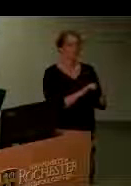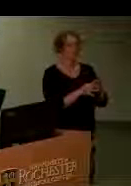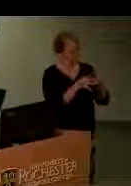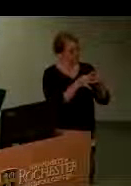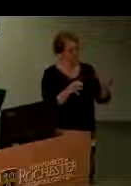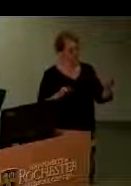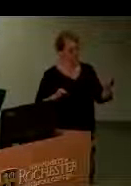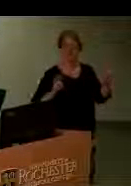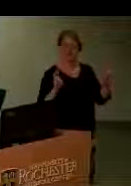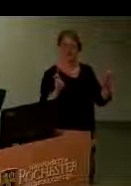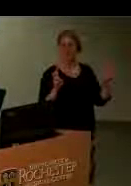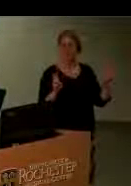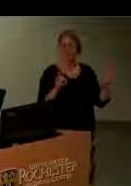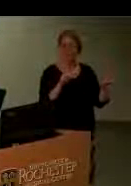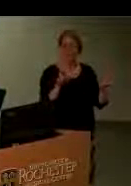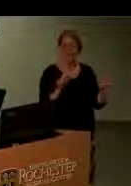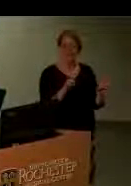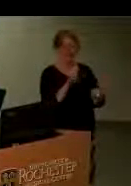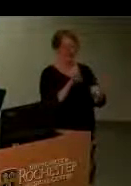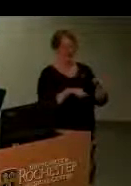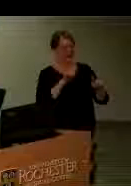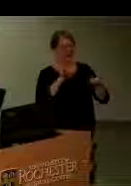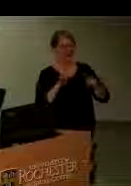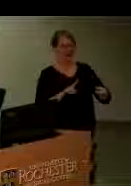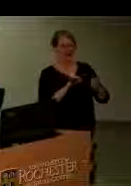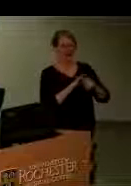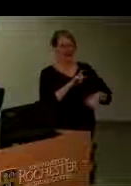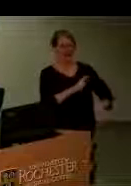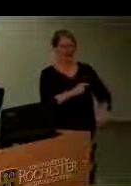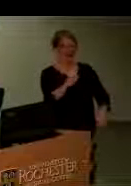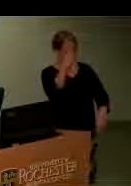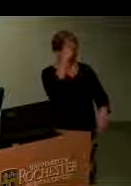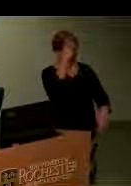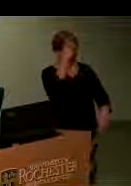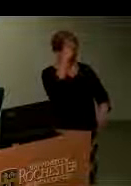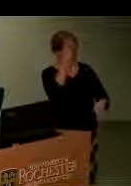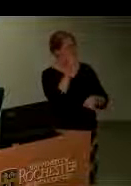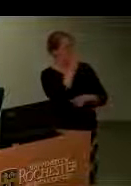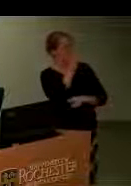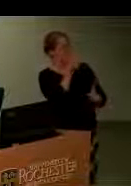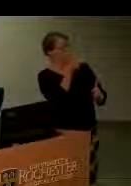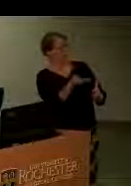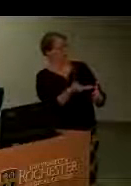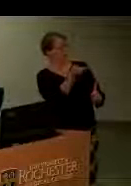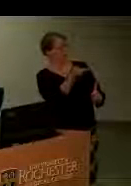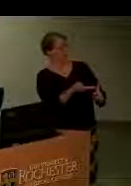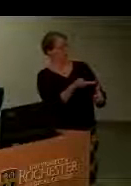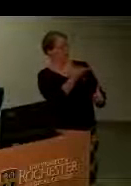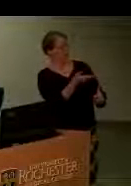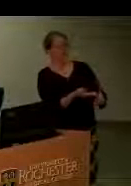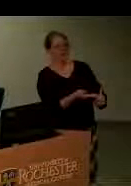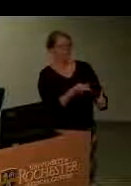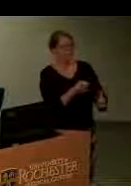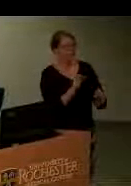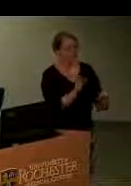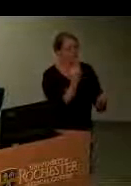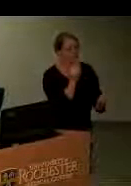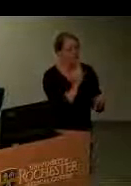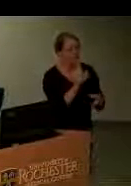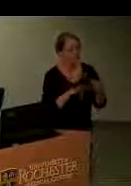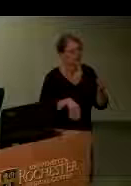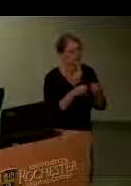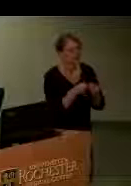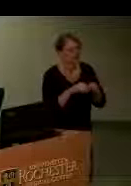theme, because if you can't answer that question in your own mind, you are probably not taking the extra